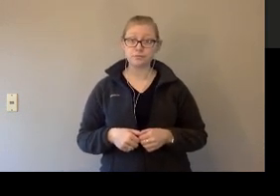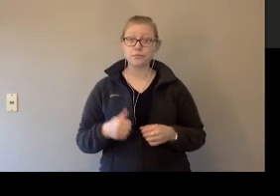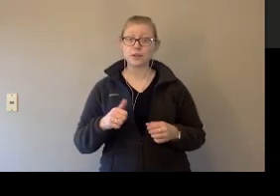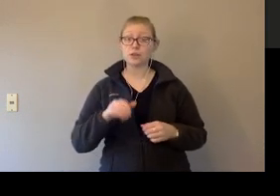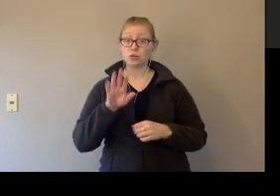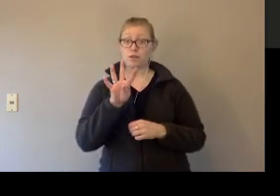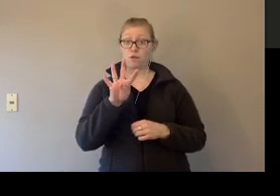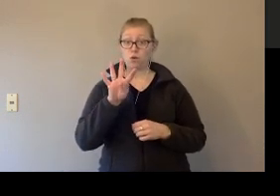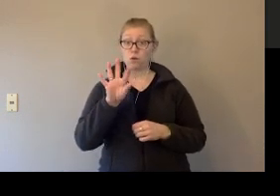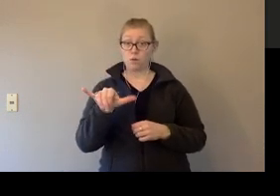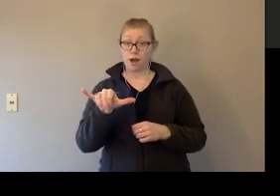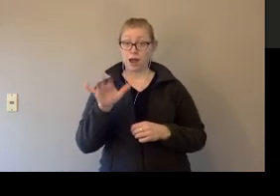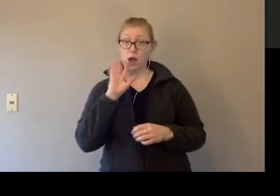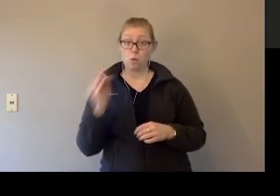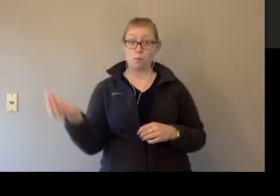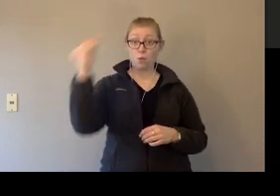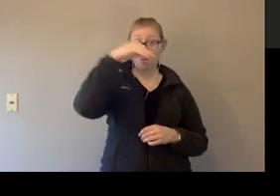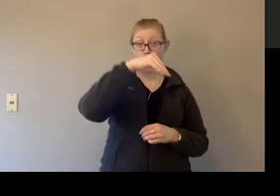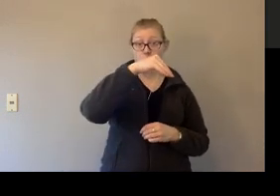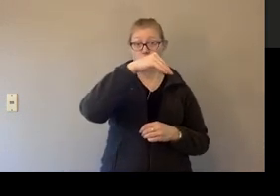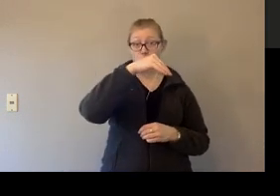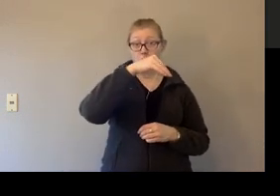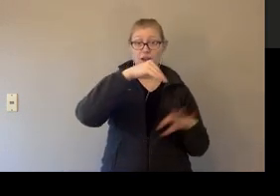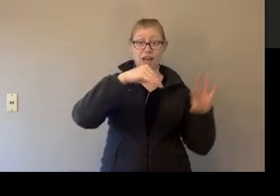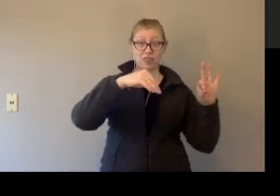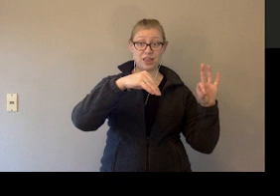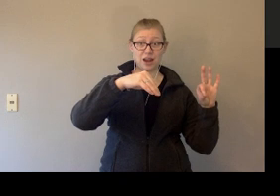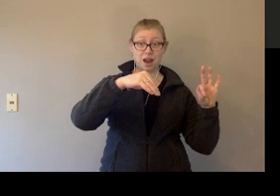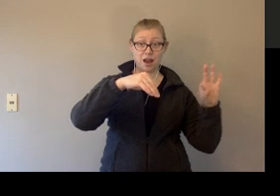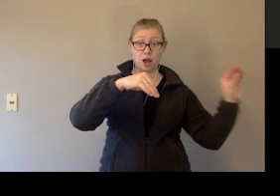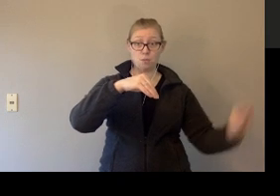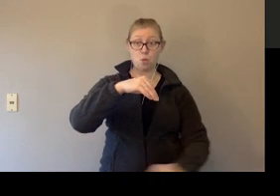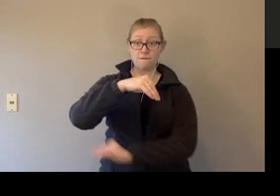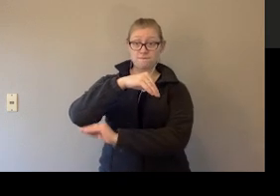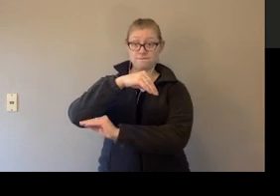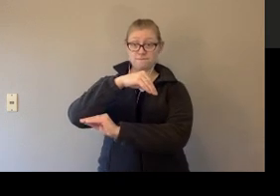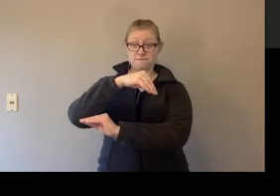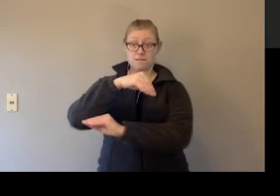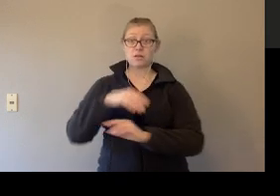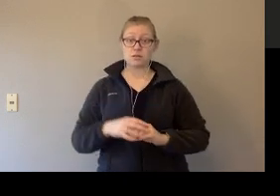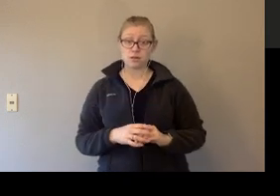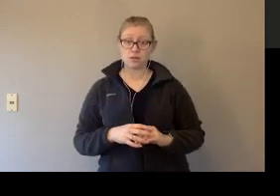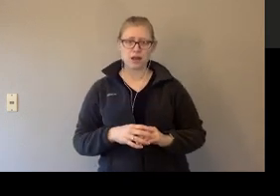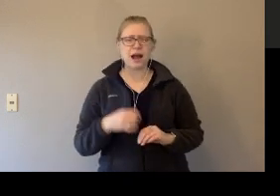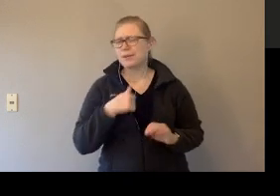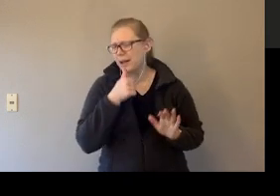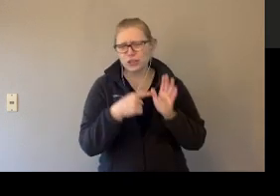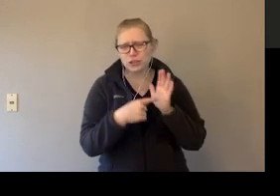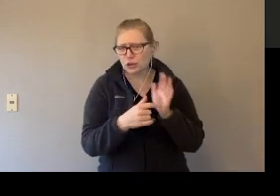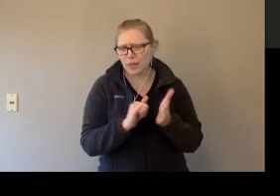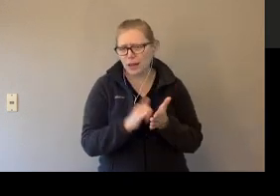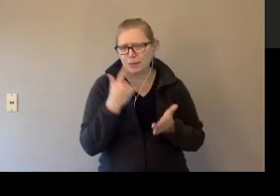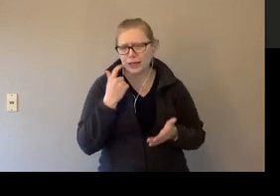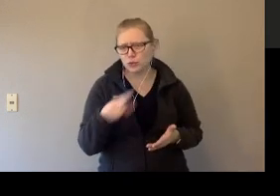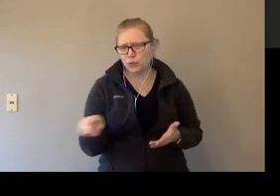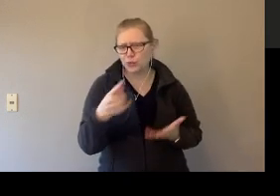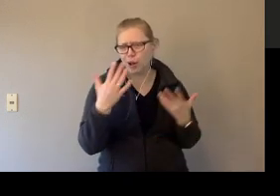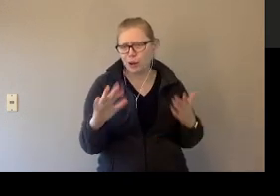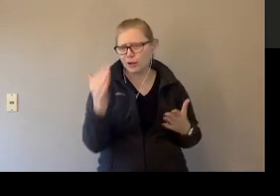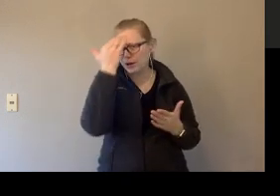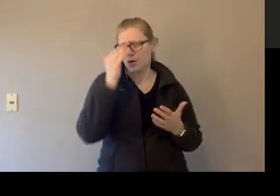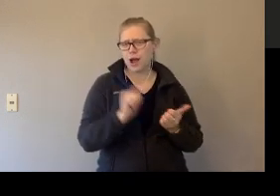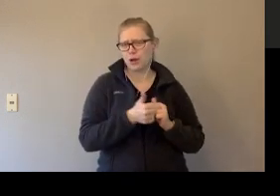minus 9 to the other side by adding it to both sides. So I'm not showing those steps because you know how to do